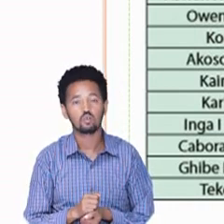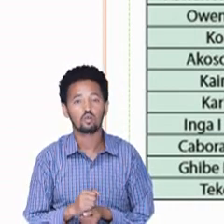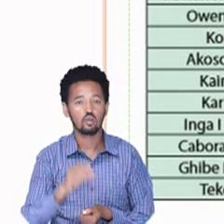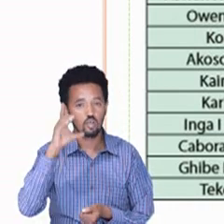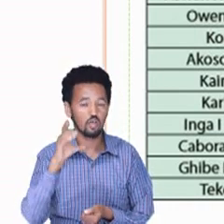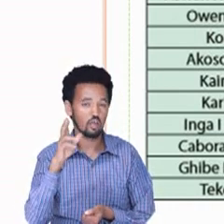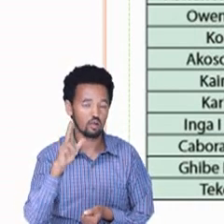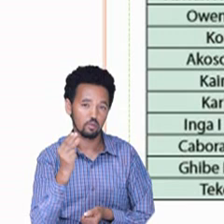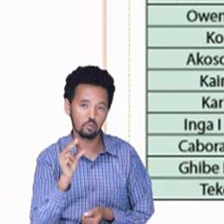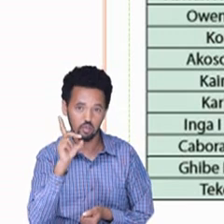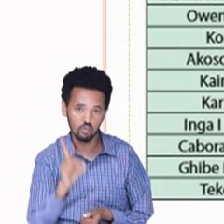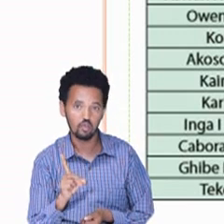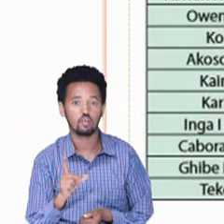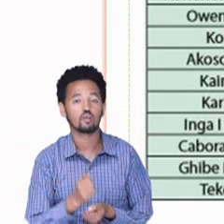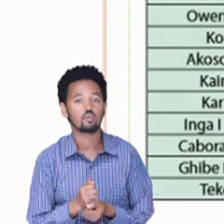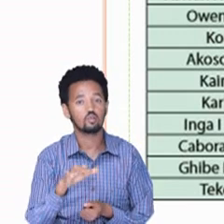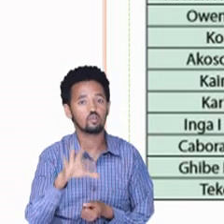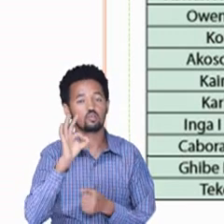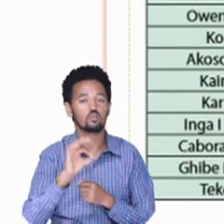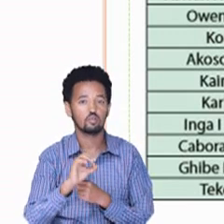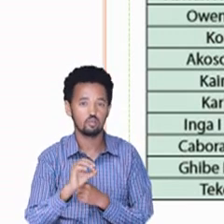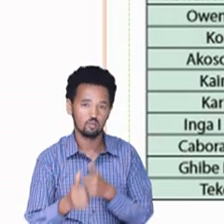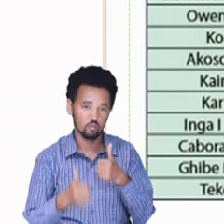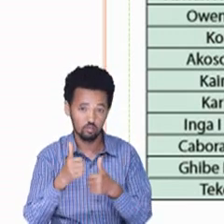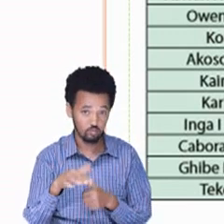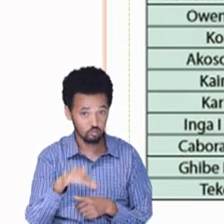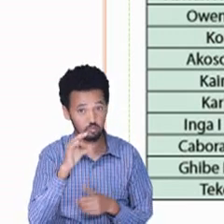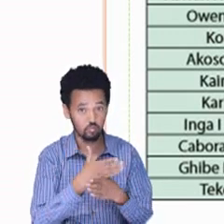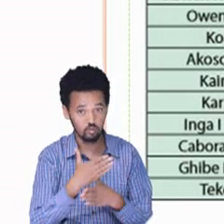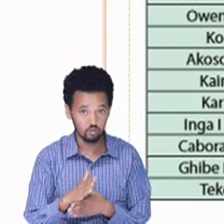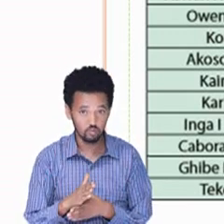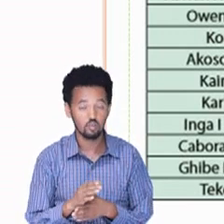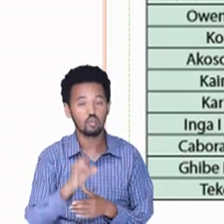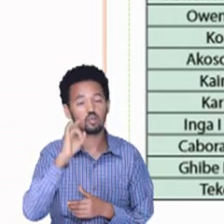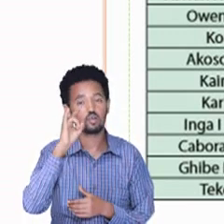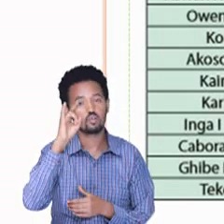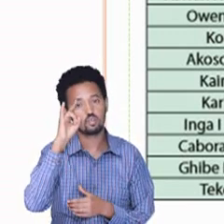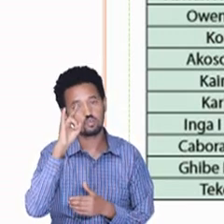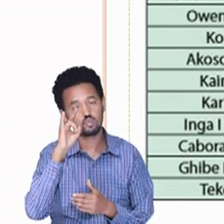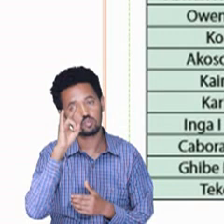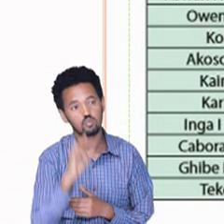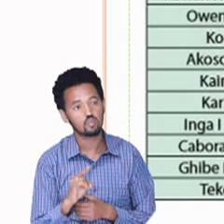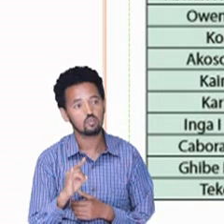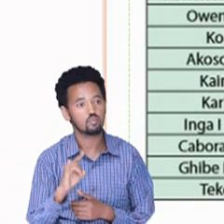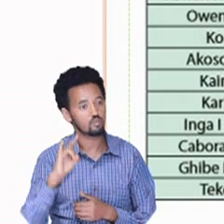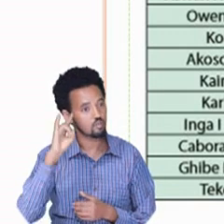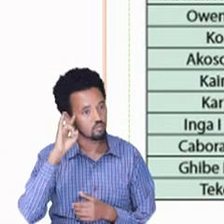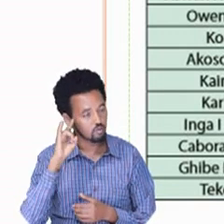Caribbean, constructed over Zambezi, which is found between Zambia and Zimbabwe.